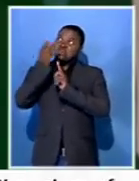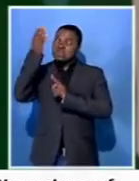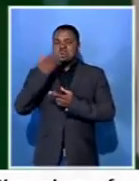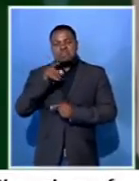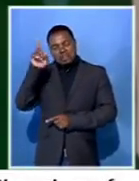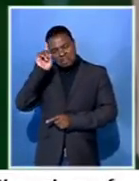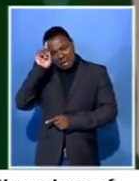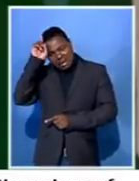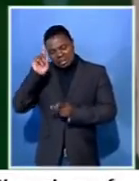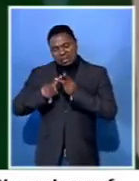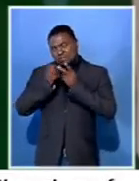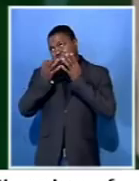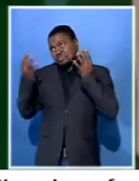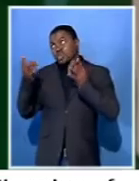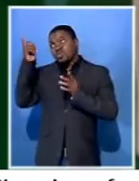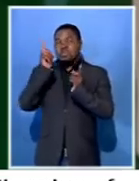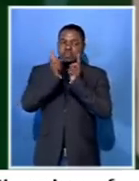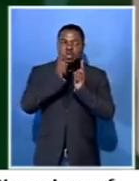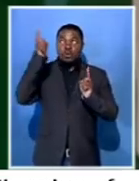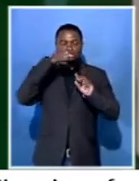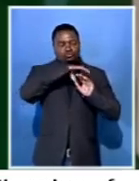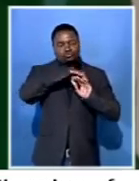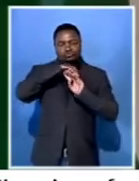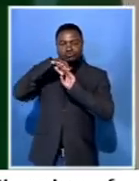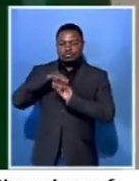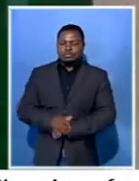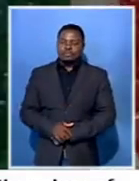Mandela, and many others. Thank you very much.